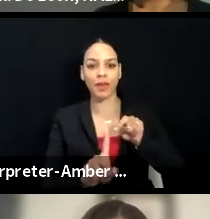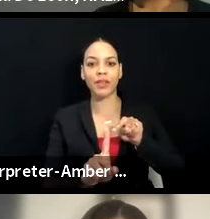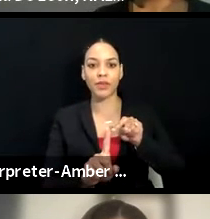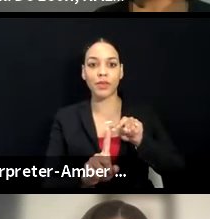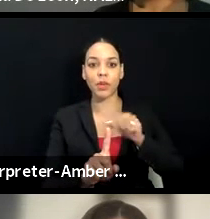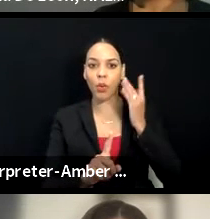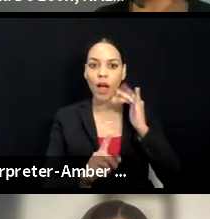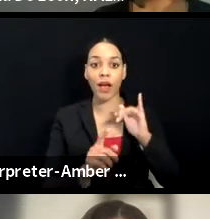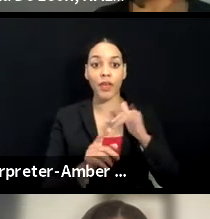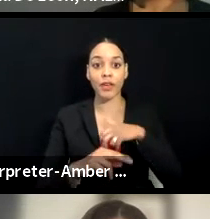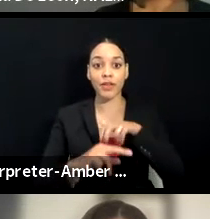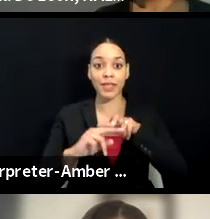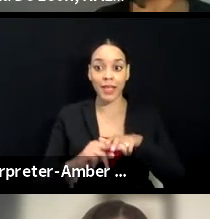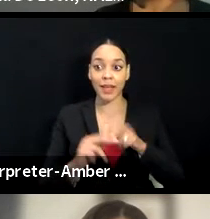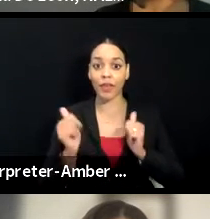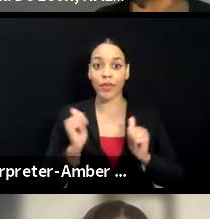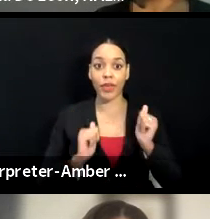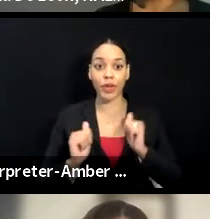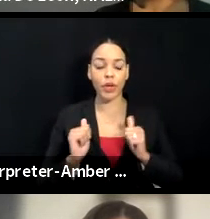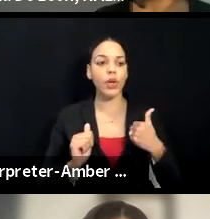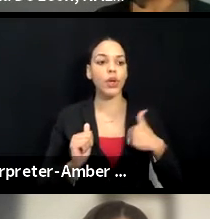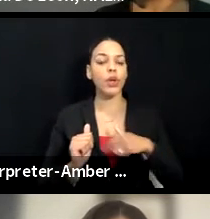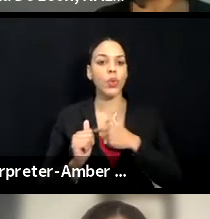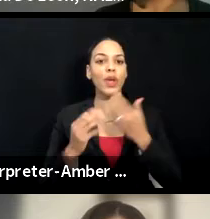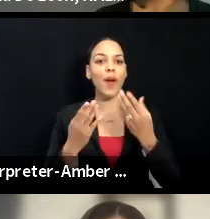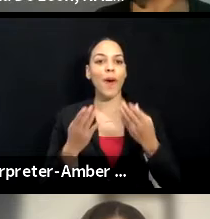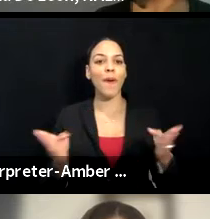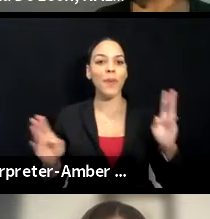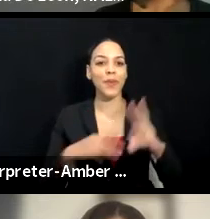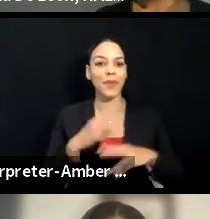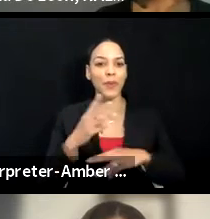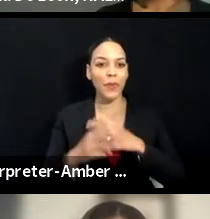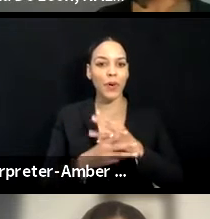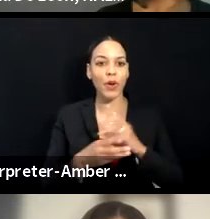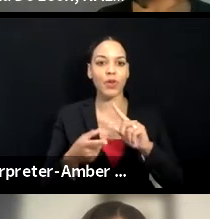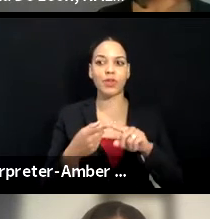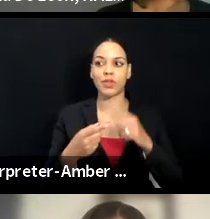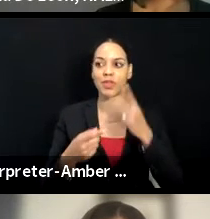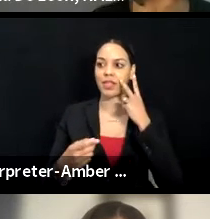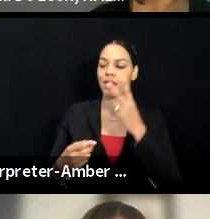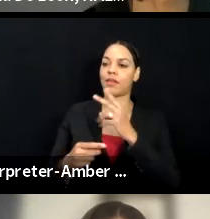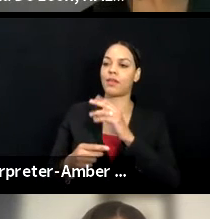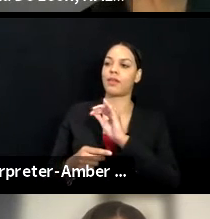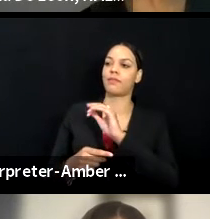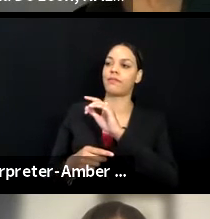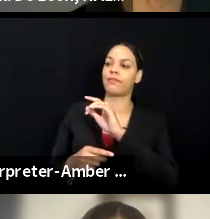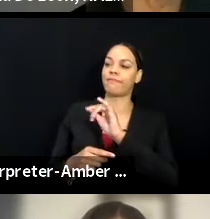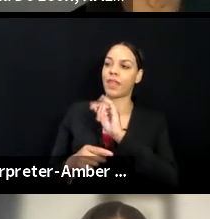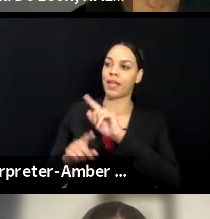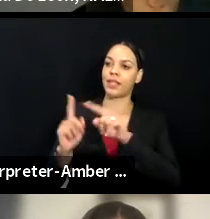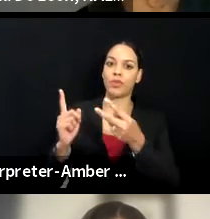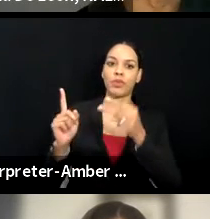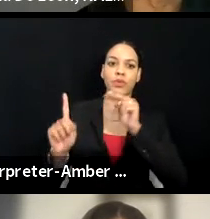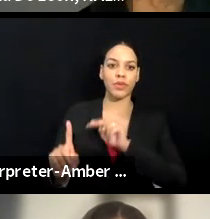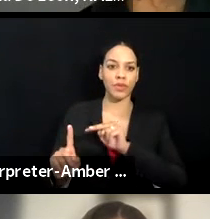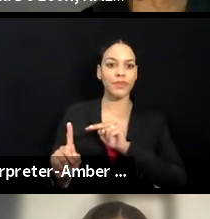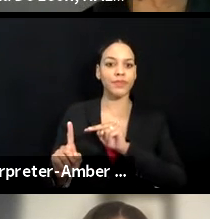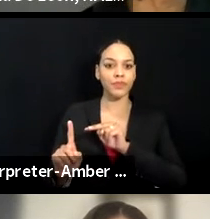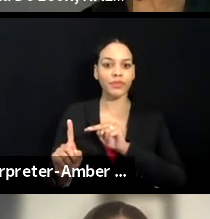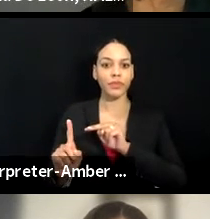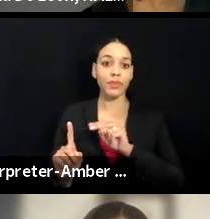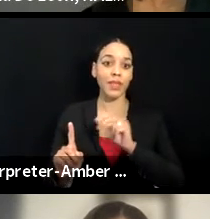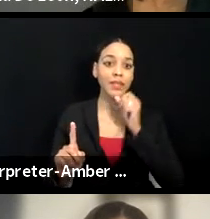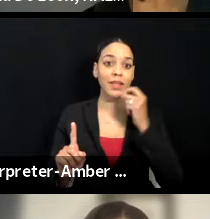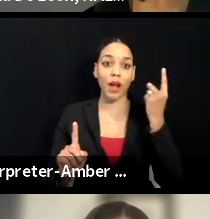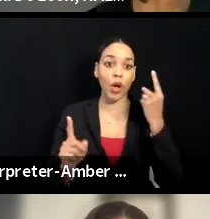the theater. We open up the world to them in ways that are not always done in other capacities. And if